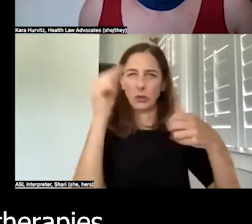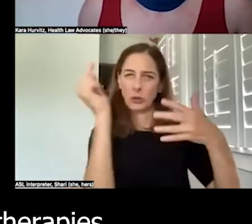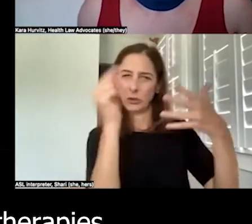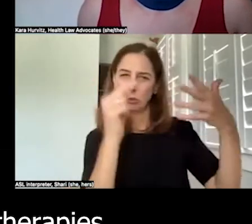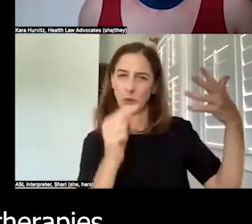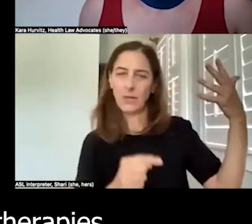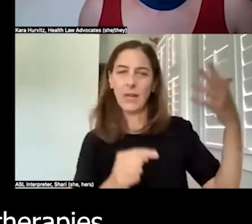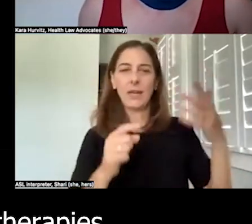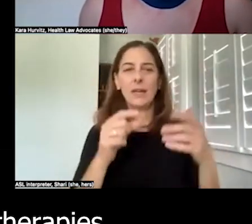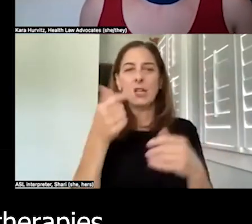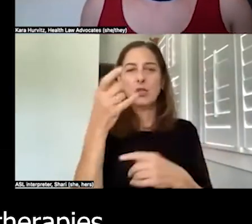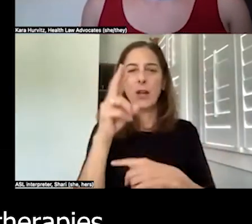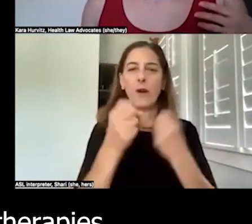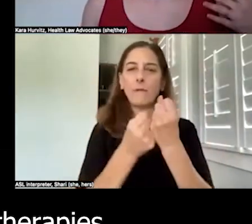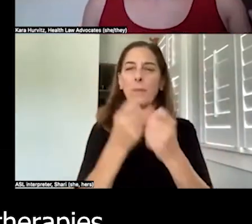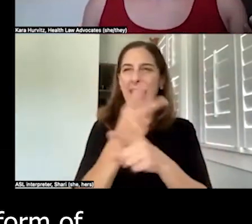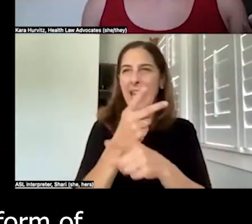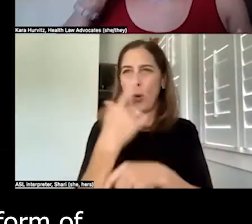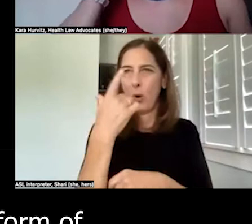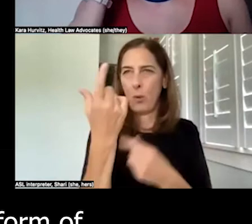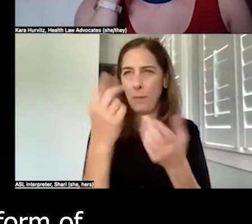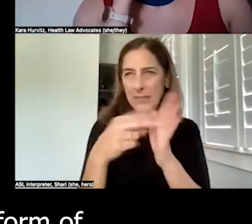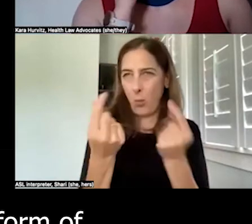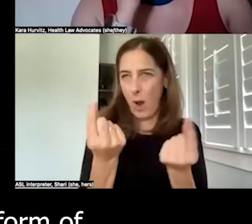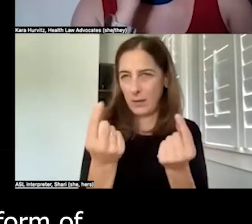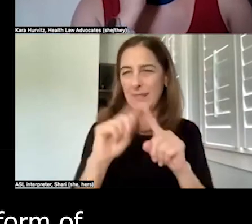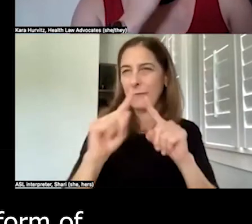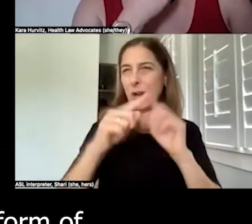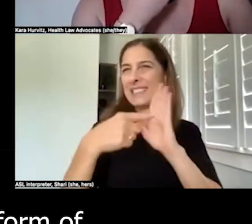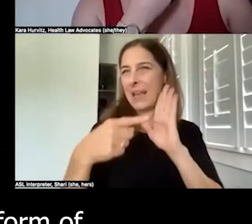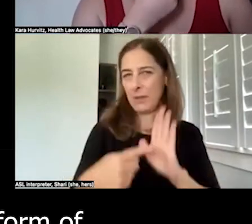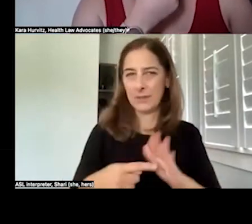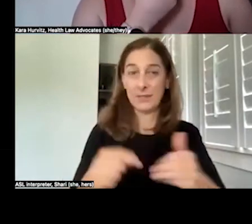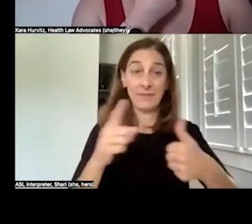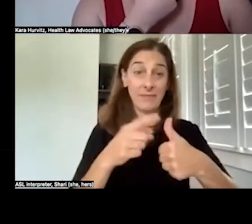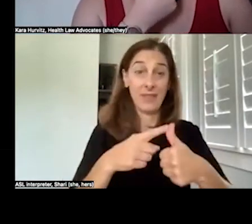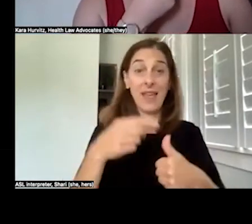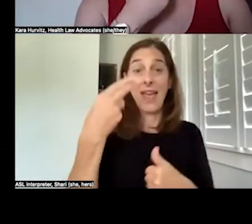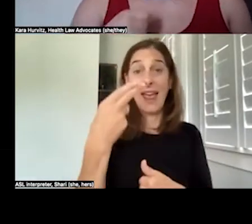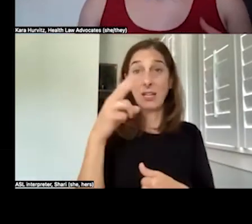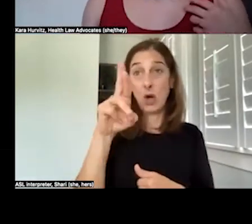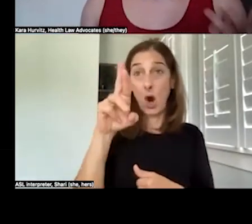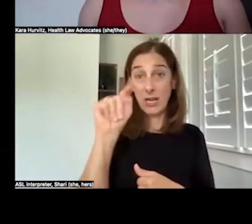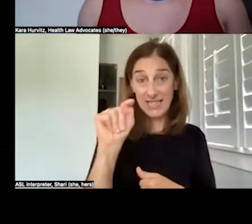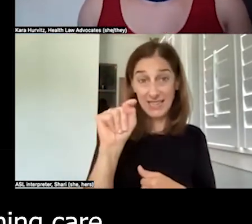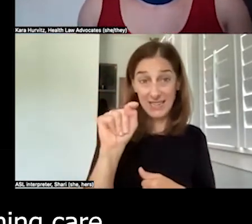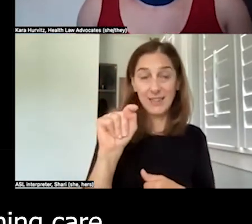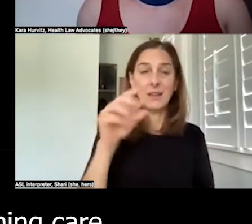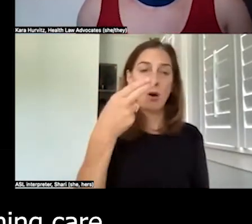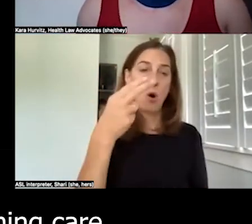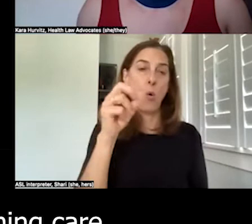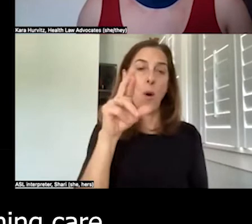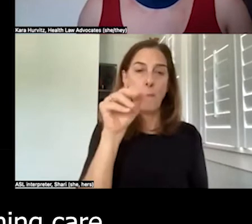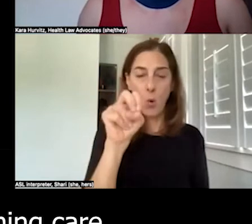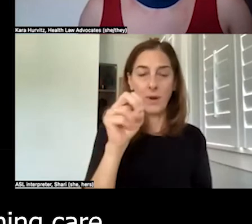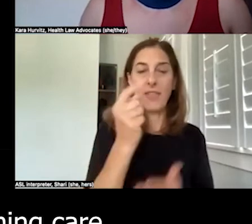depth. Hormone therapies, such as HRT or blockers, are a form of gender affirming care. Gender affirming surgery is